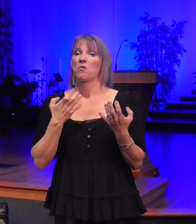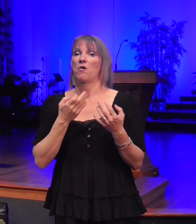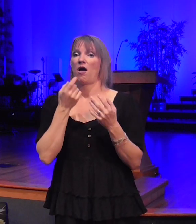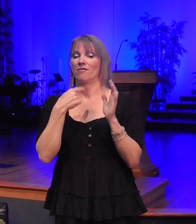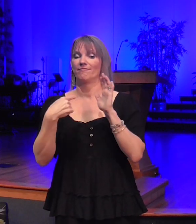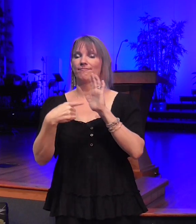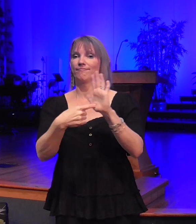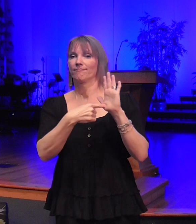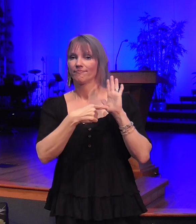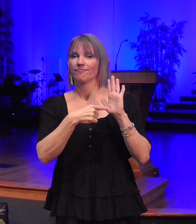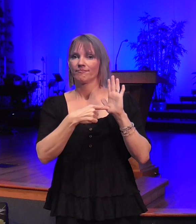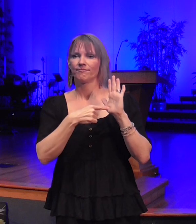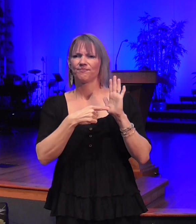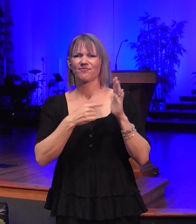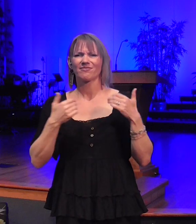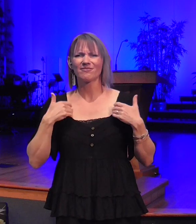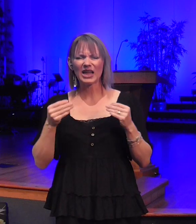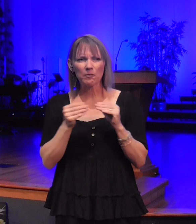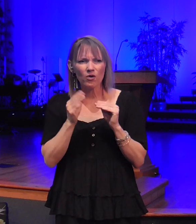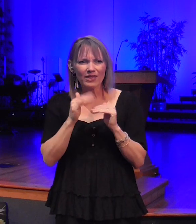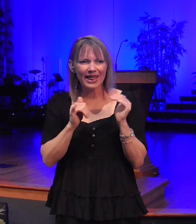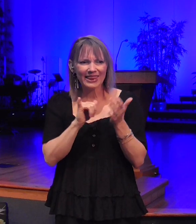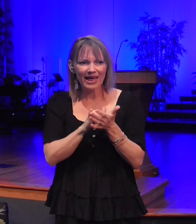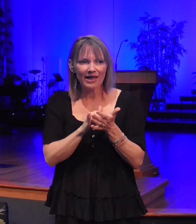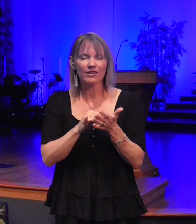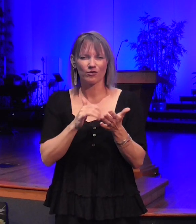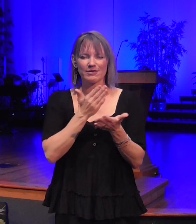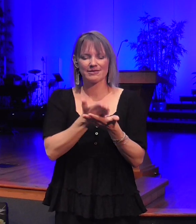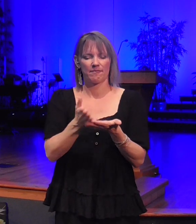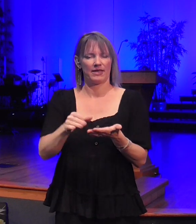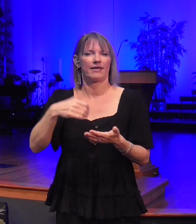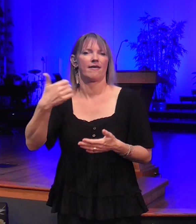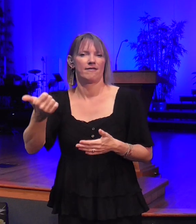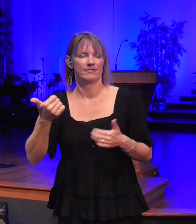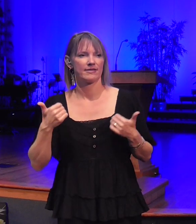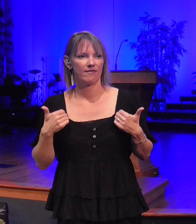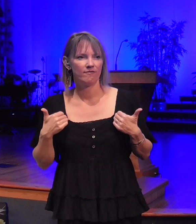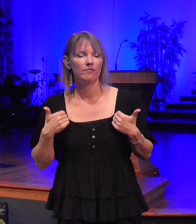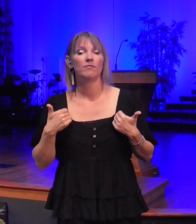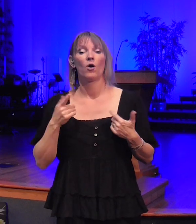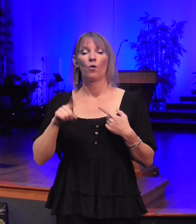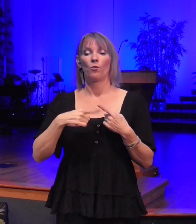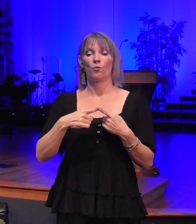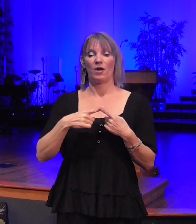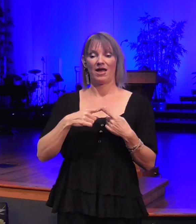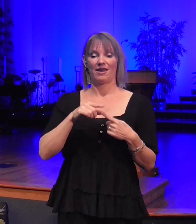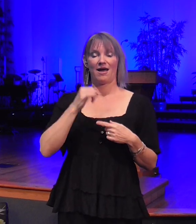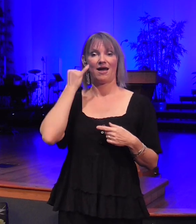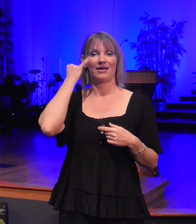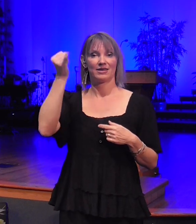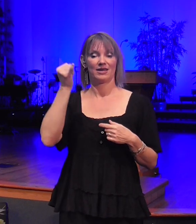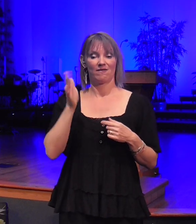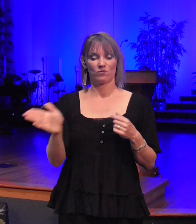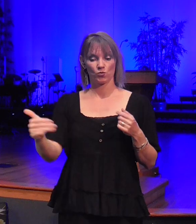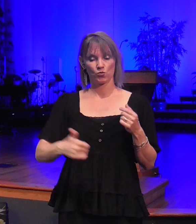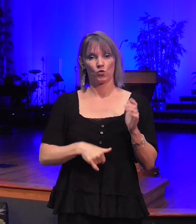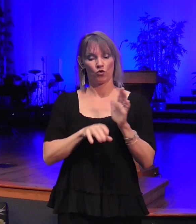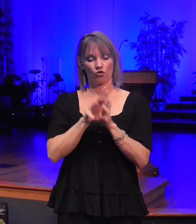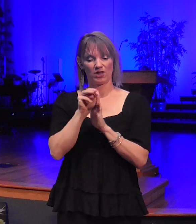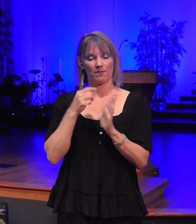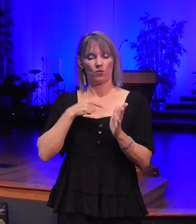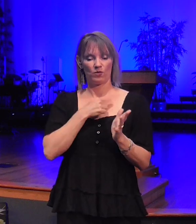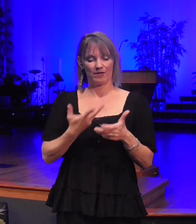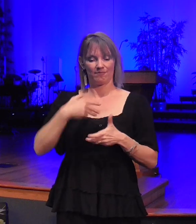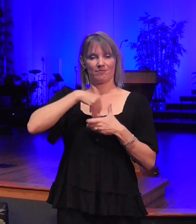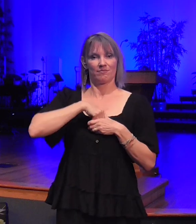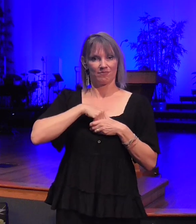than that there's something else. And when we embrace this idea of a soul's curriculum, we can graduate from the